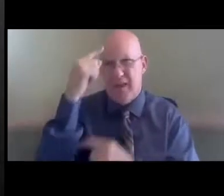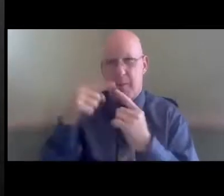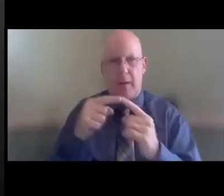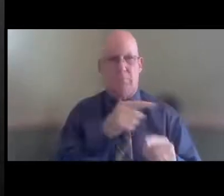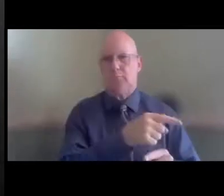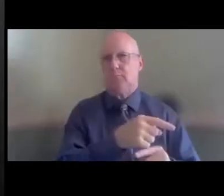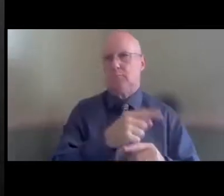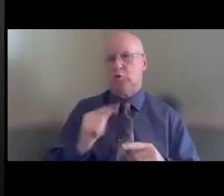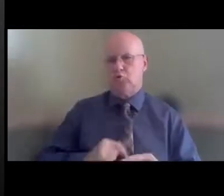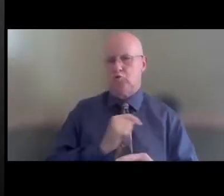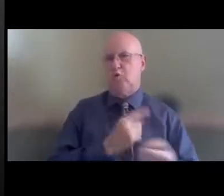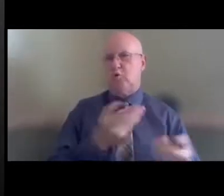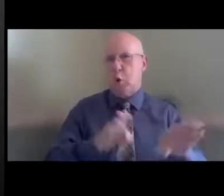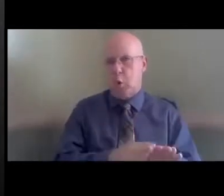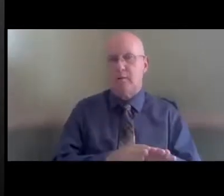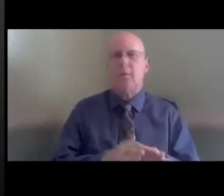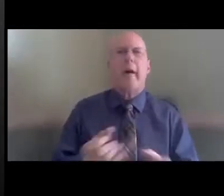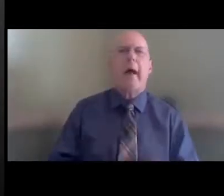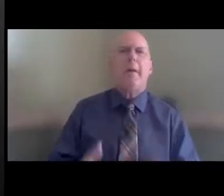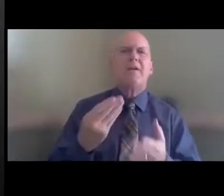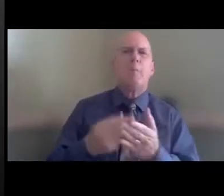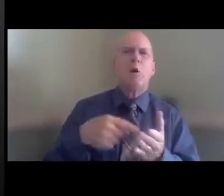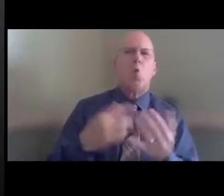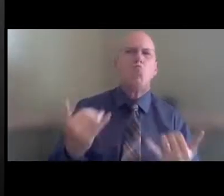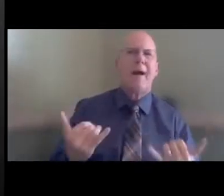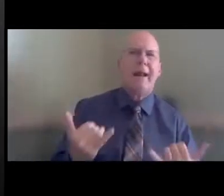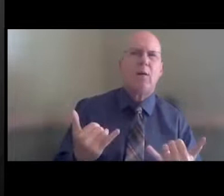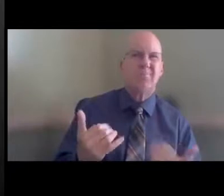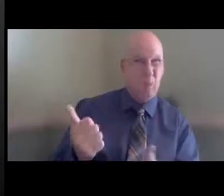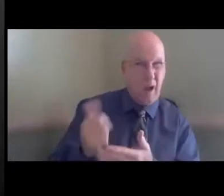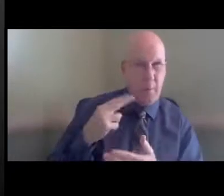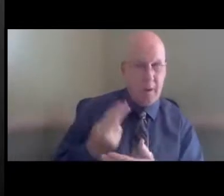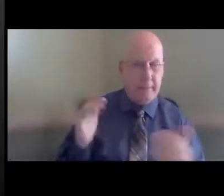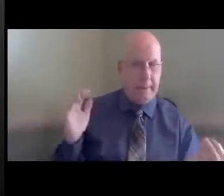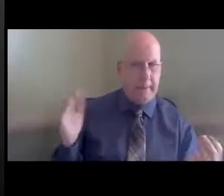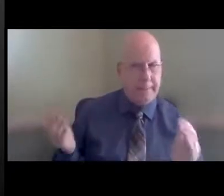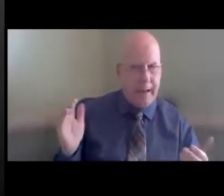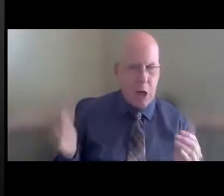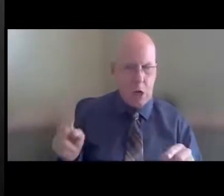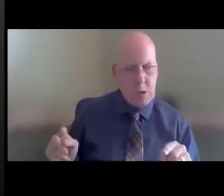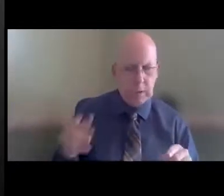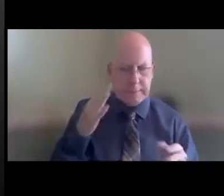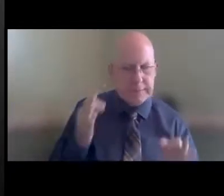you give us the Medicaid lien that's owed right now? It will help us compare. And I would say